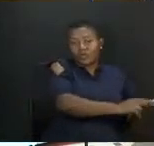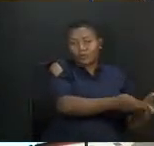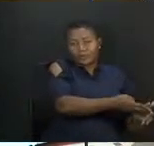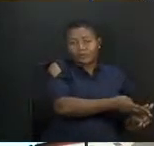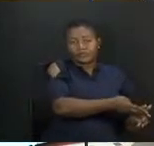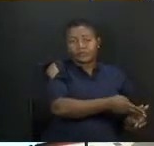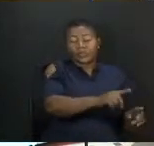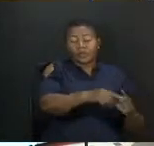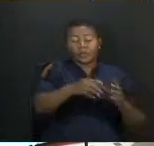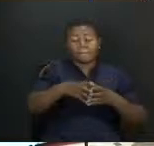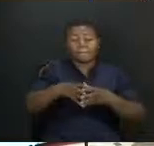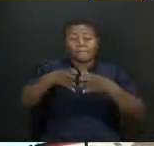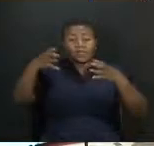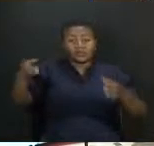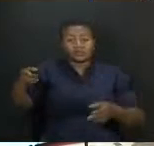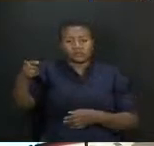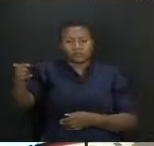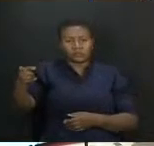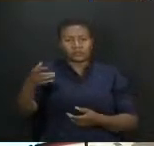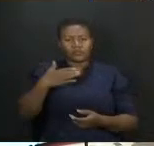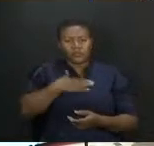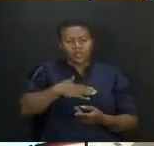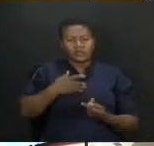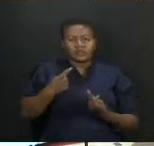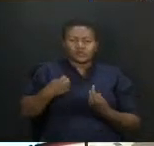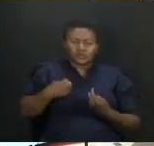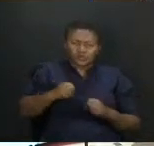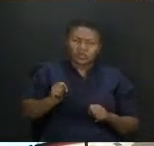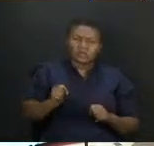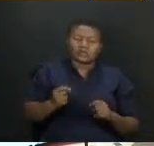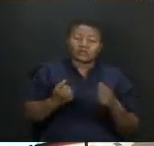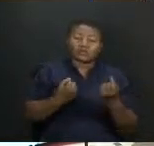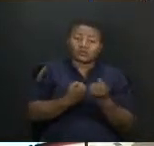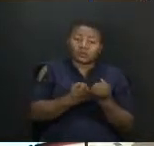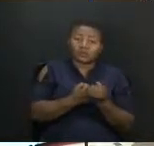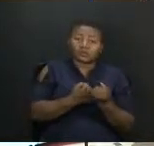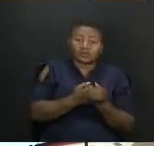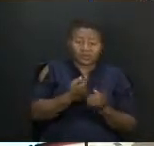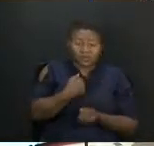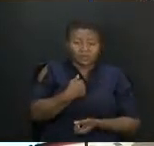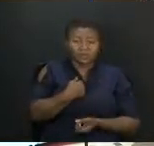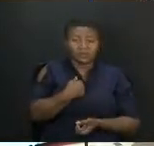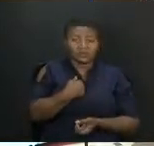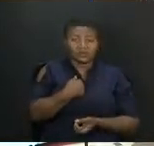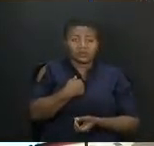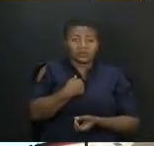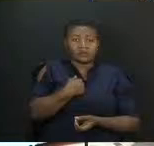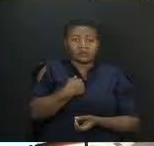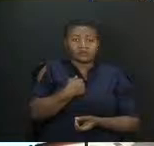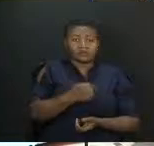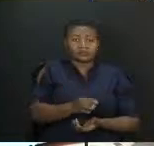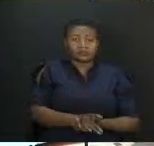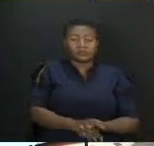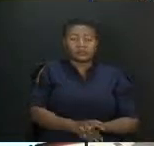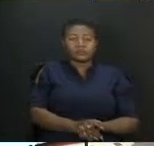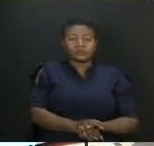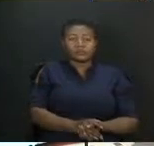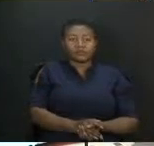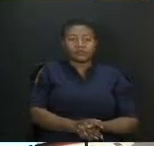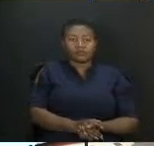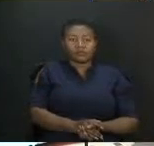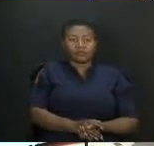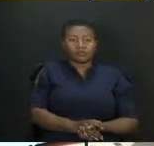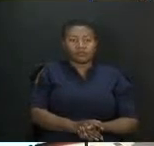You should donate handsomely to support your leader's cause, because the